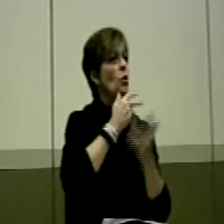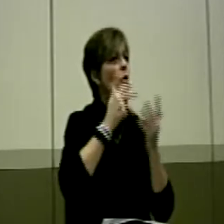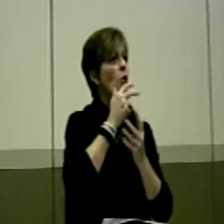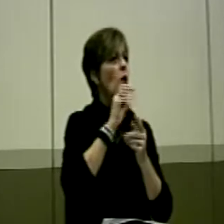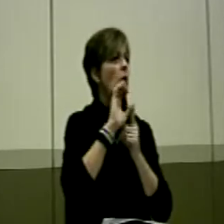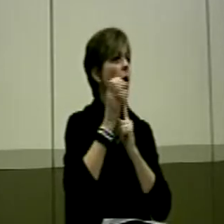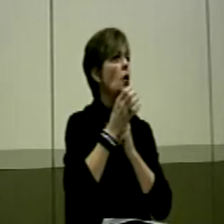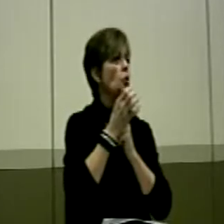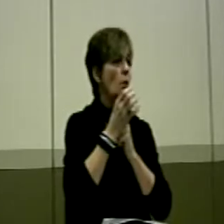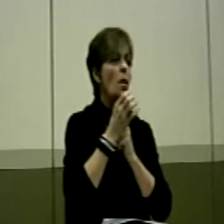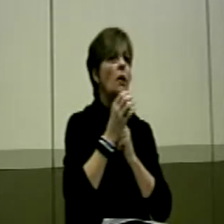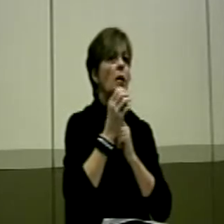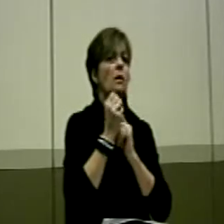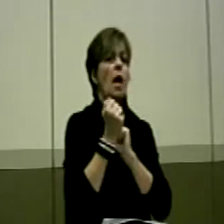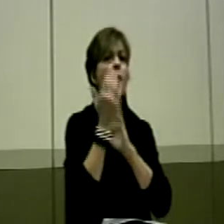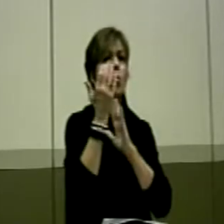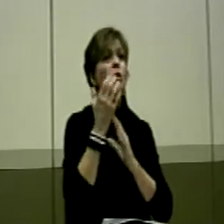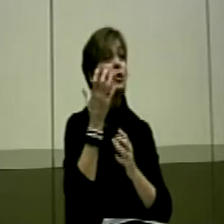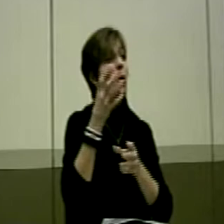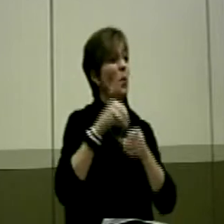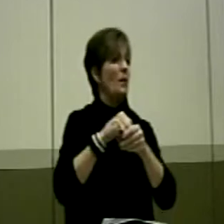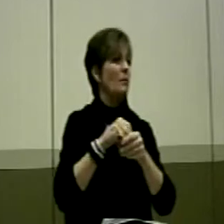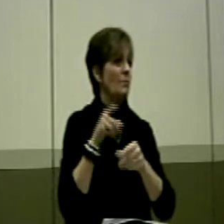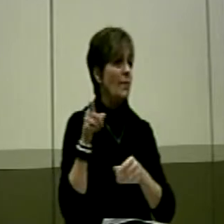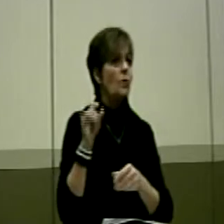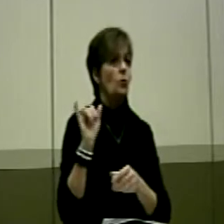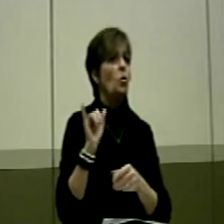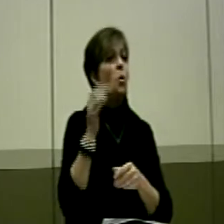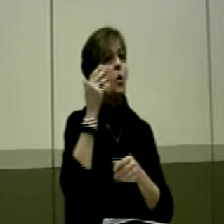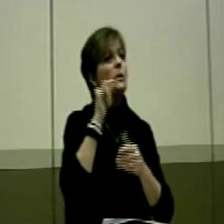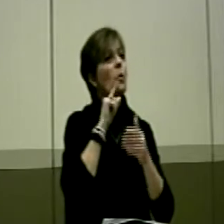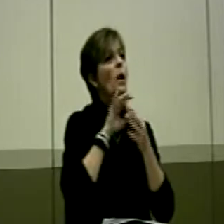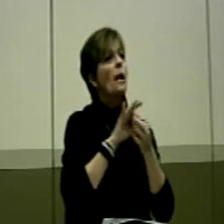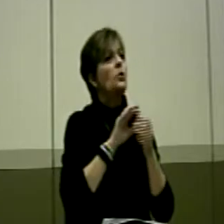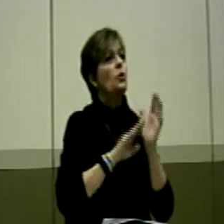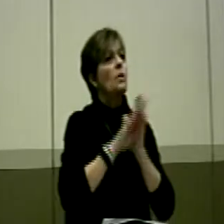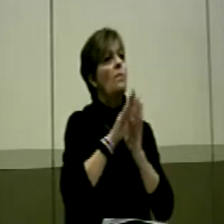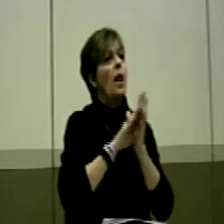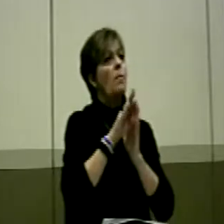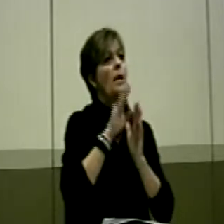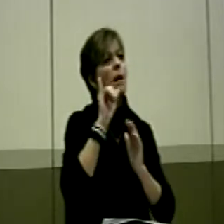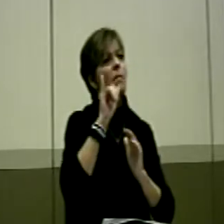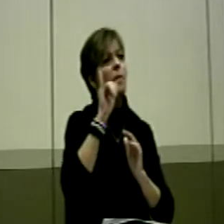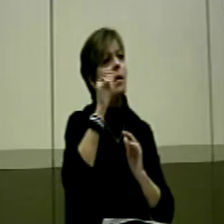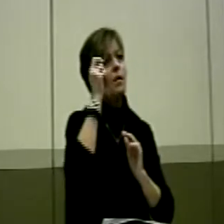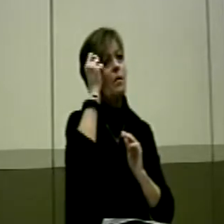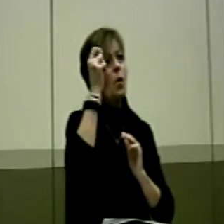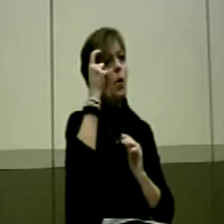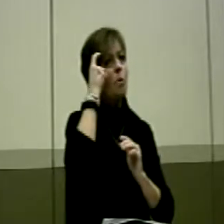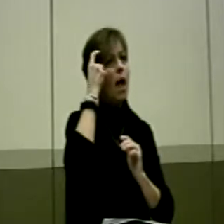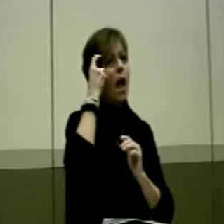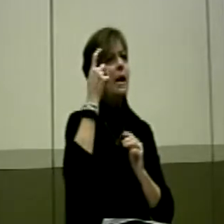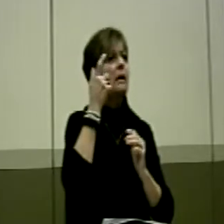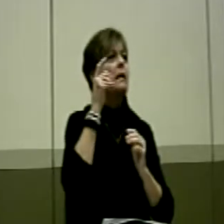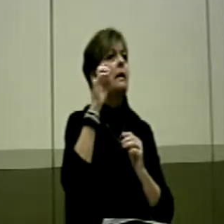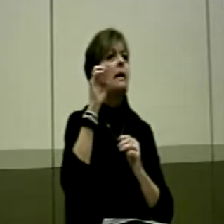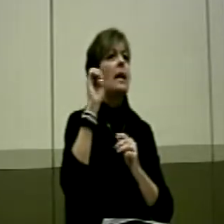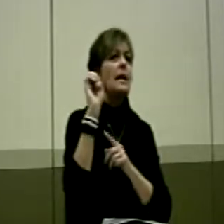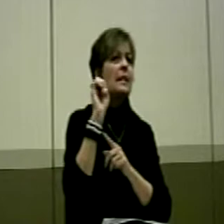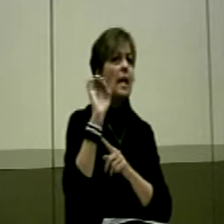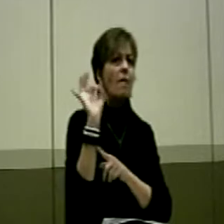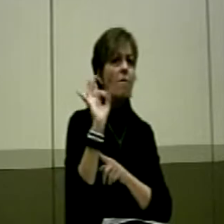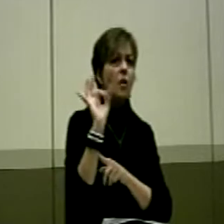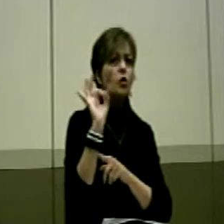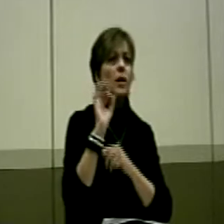because this does relate to the development of like the theory of mind and executive functioning whenever you think about what you'd want to have with parents